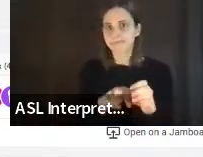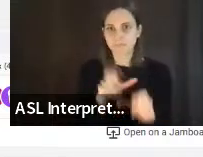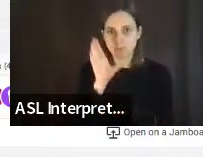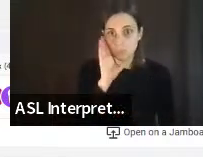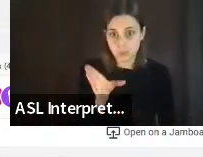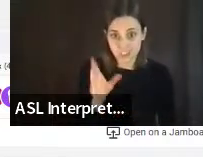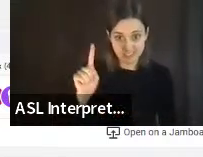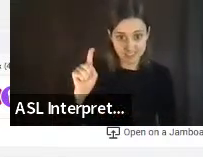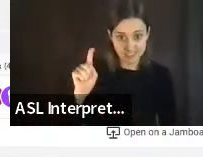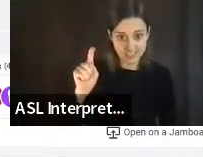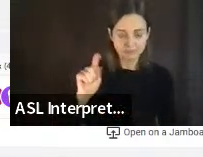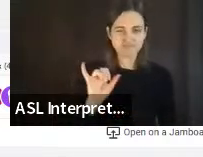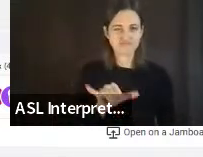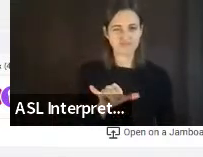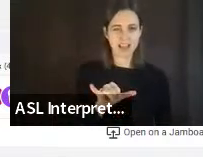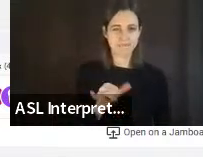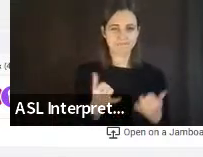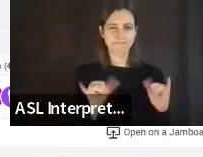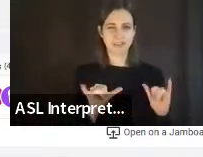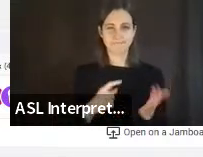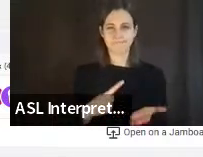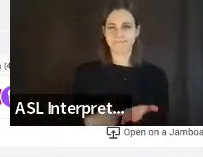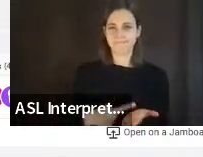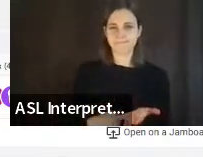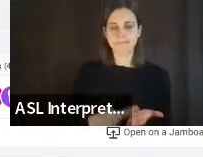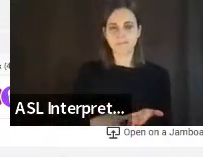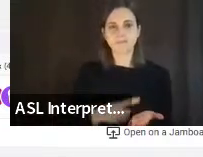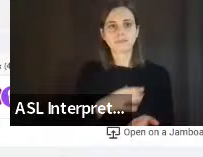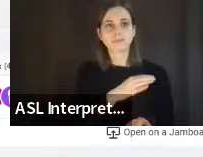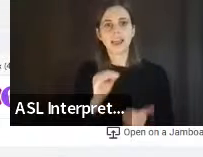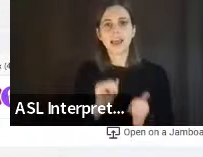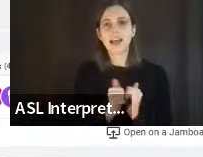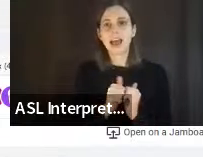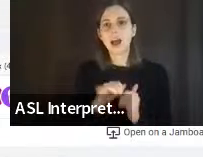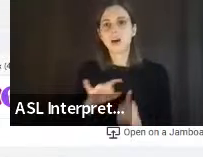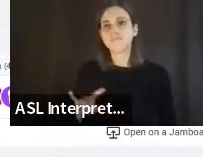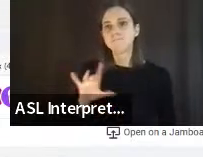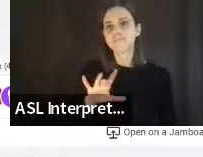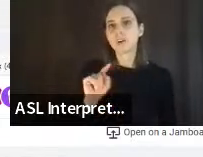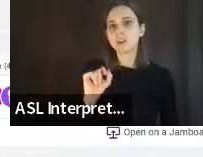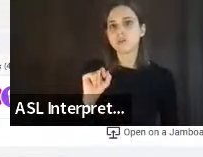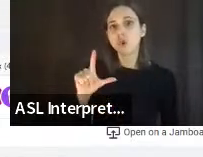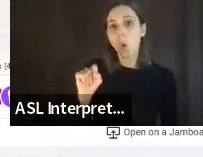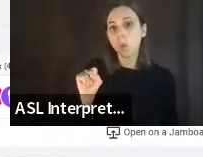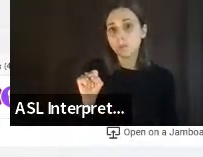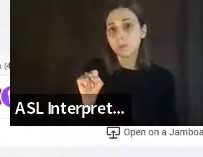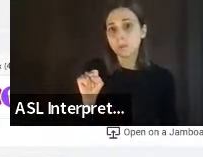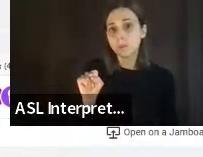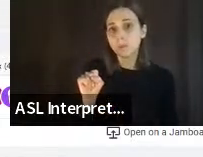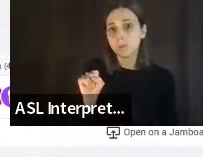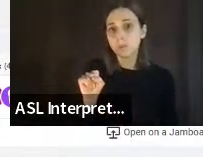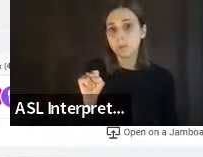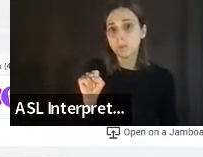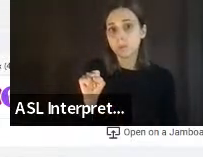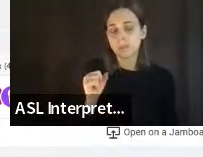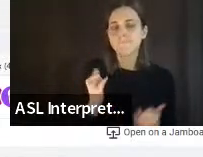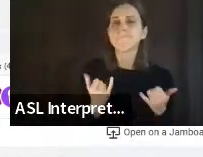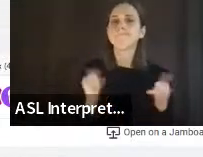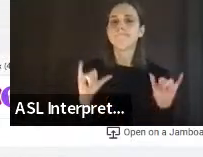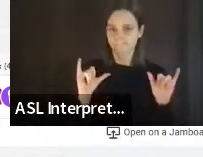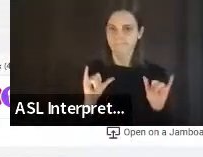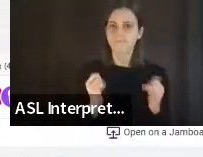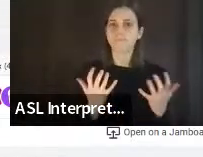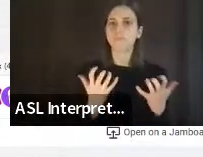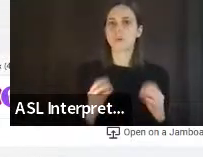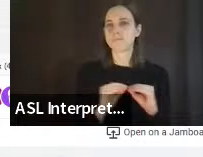relates to how tolls are considered in that analysis. And so that'll certainly impact what the